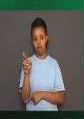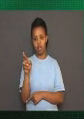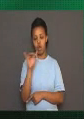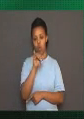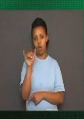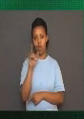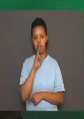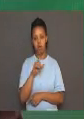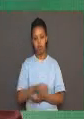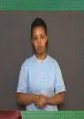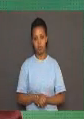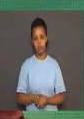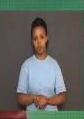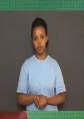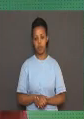RRYY.